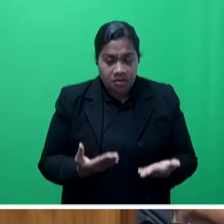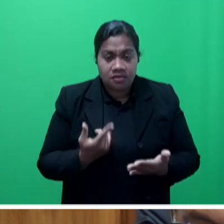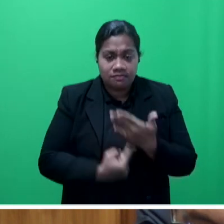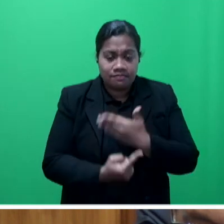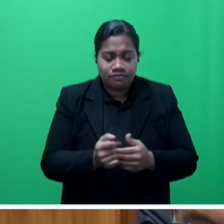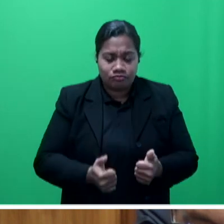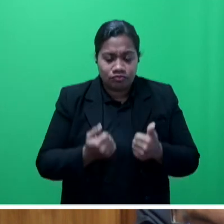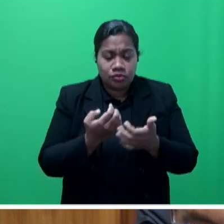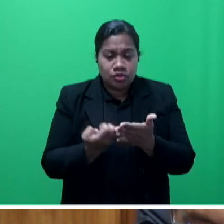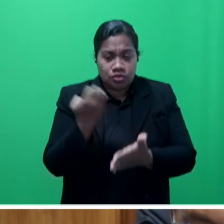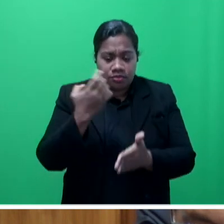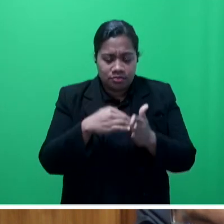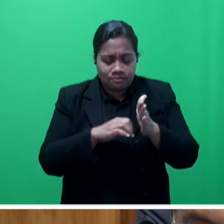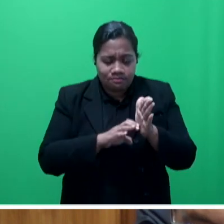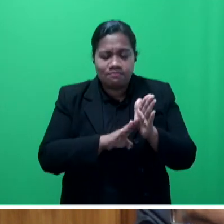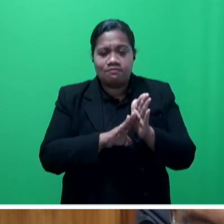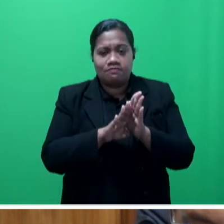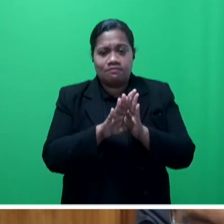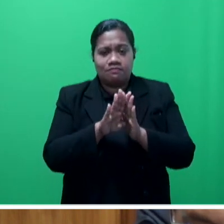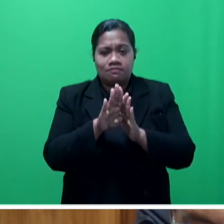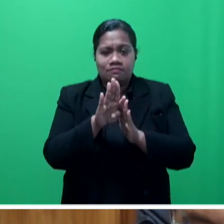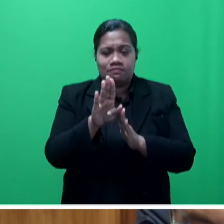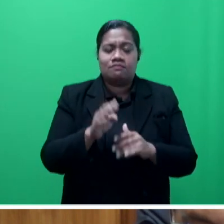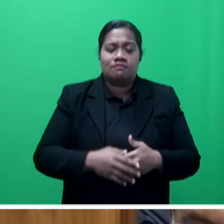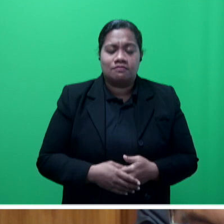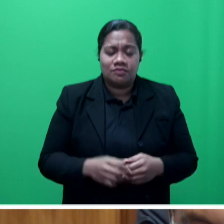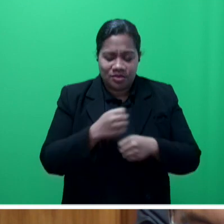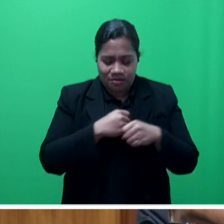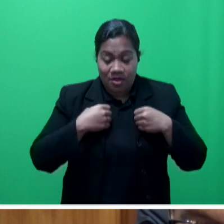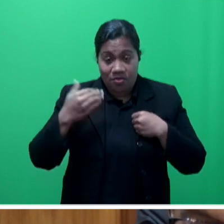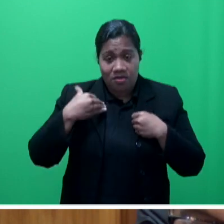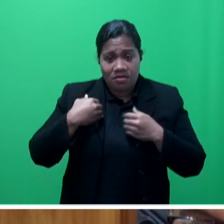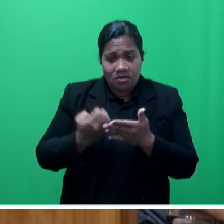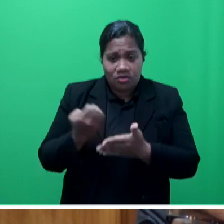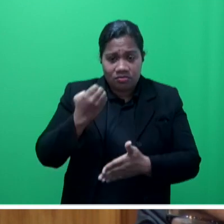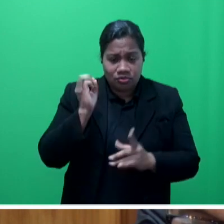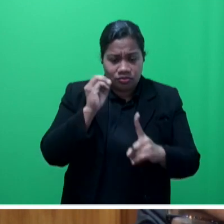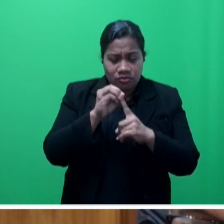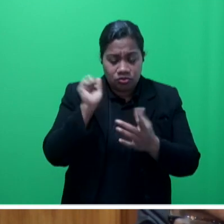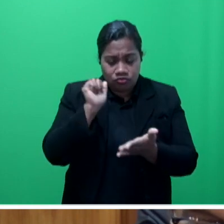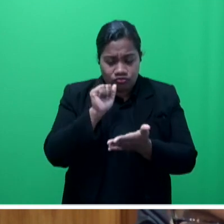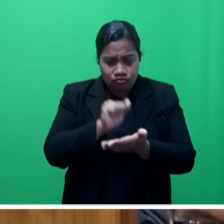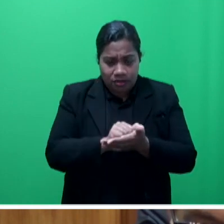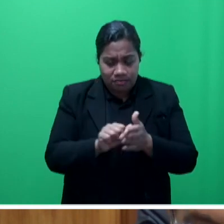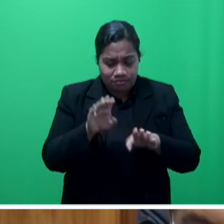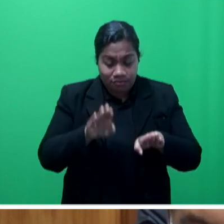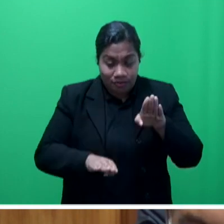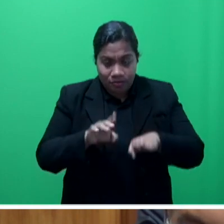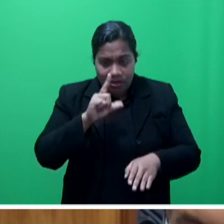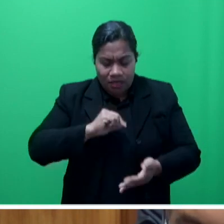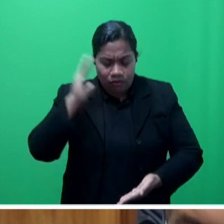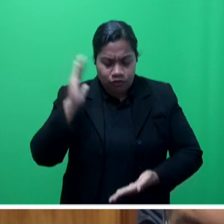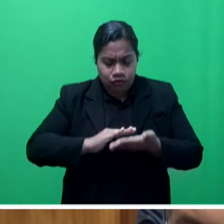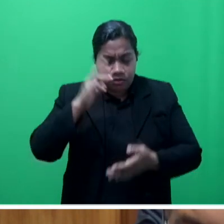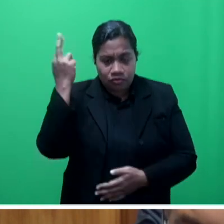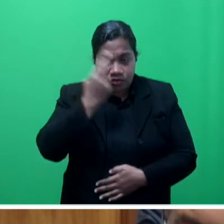by equally valuing our health and our economic objectives with the right balance to actually mitigate the risk. Honourable Speaker,